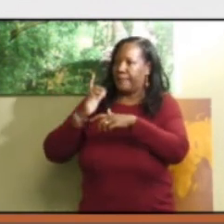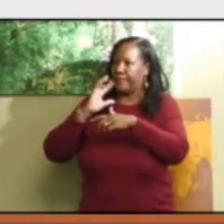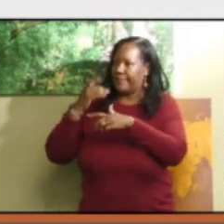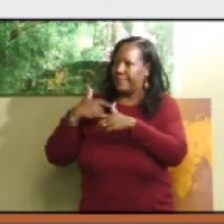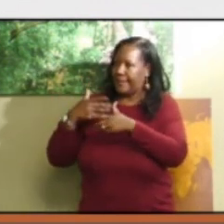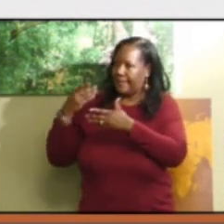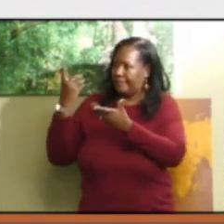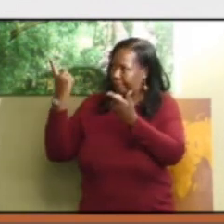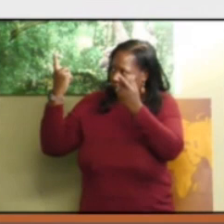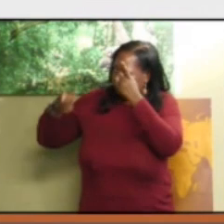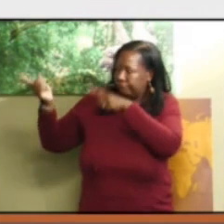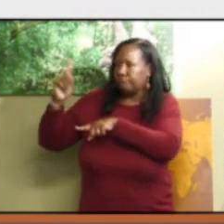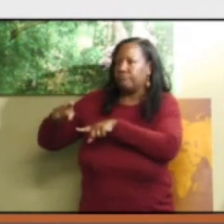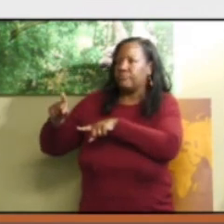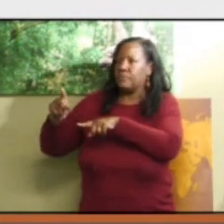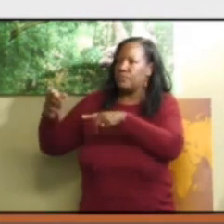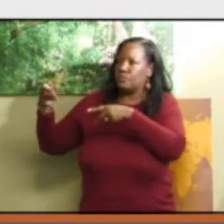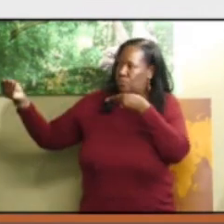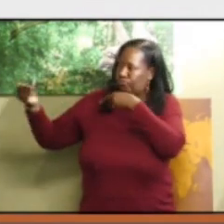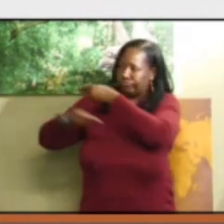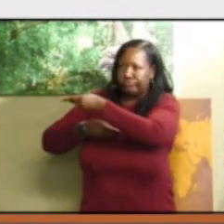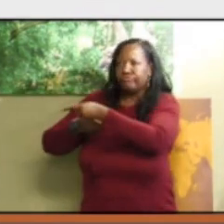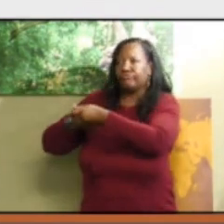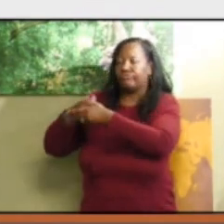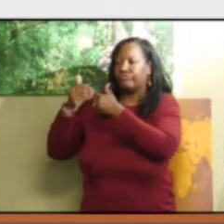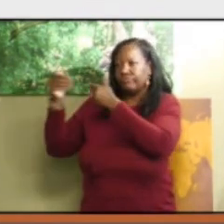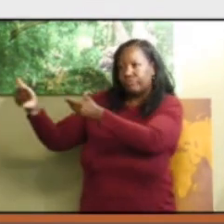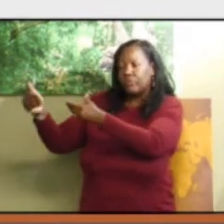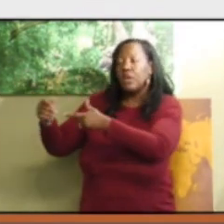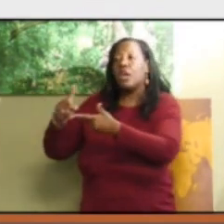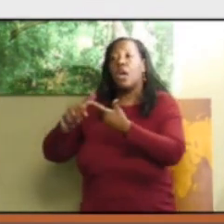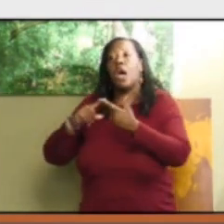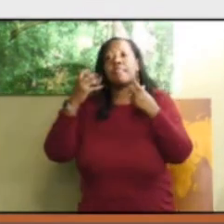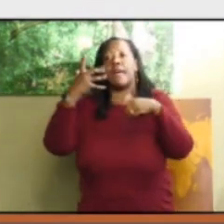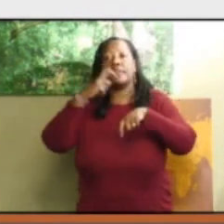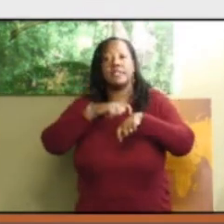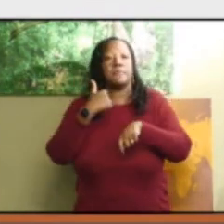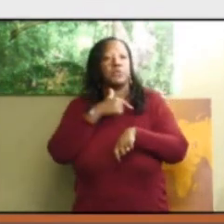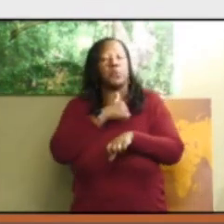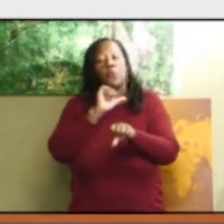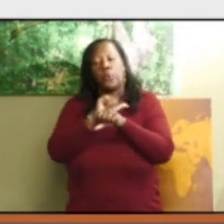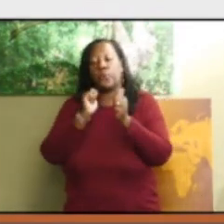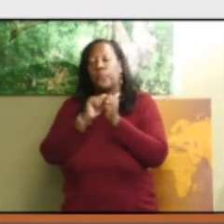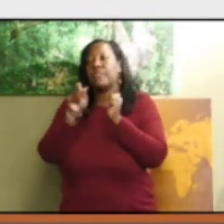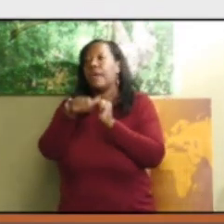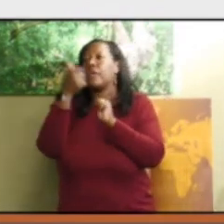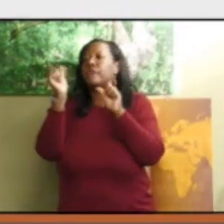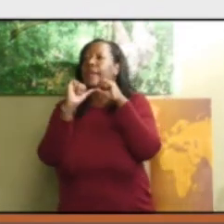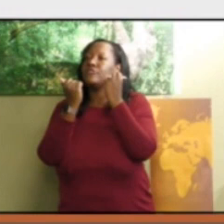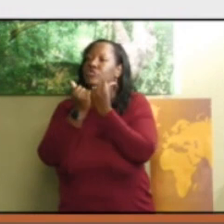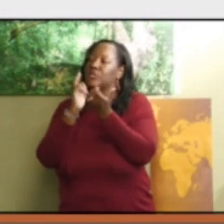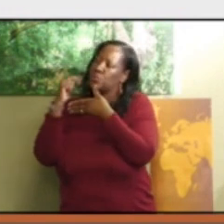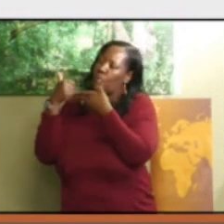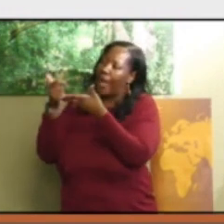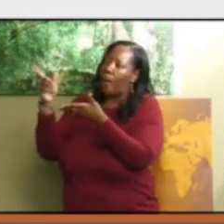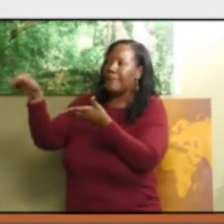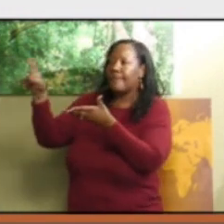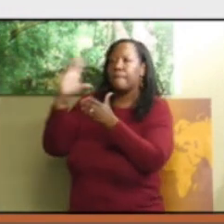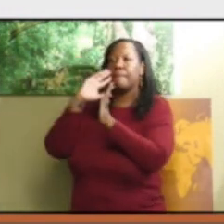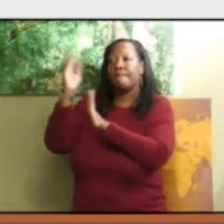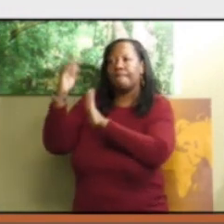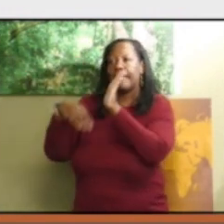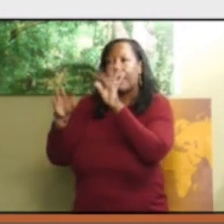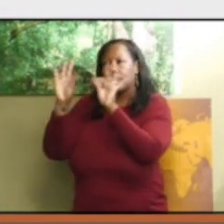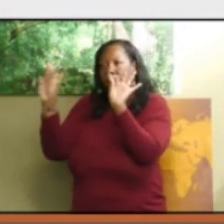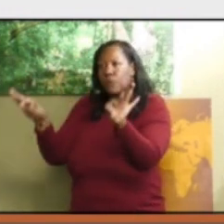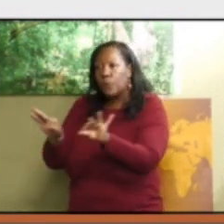Projects Office will work with other agencies just to assist them with filling out forms, making